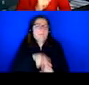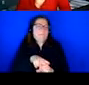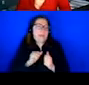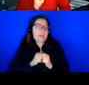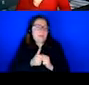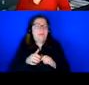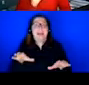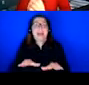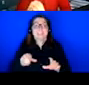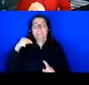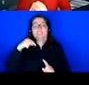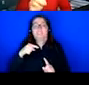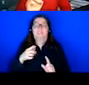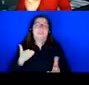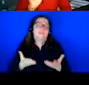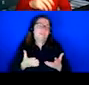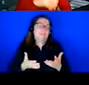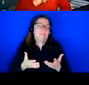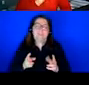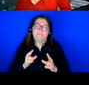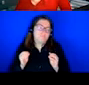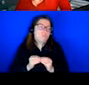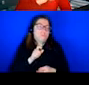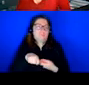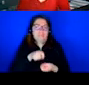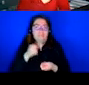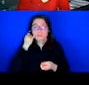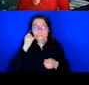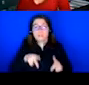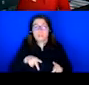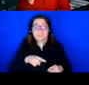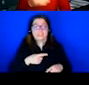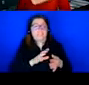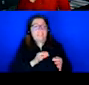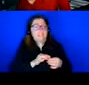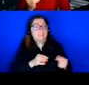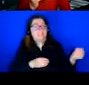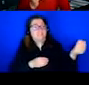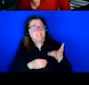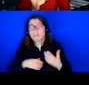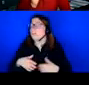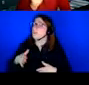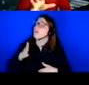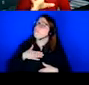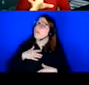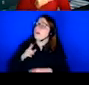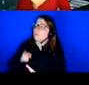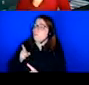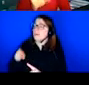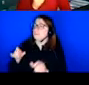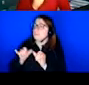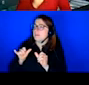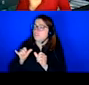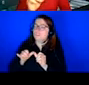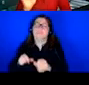steps are probably the specific thing as well. So when someone tells you like, oh, a goal or an action step needs to be measured, I'm a big